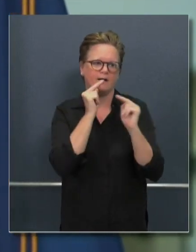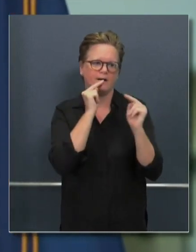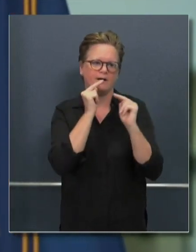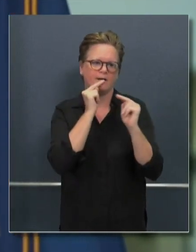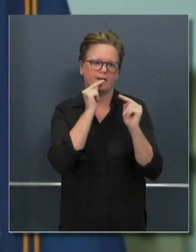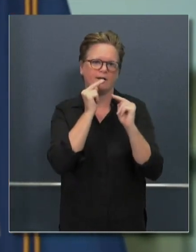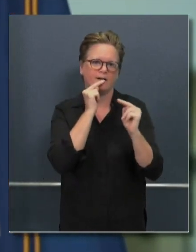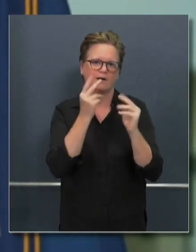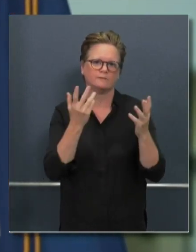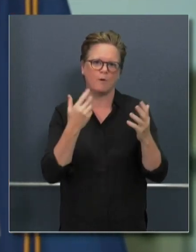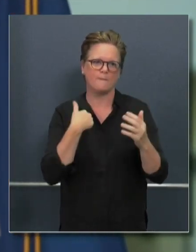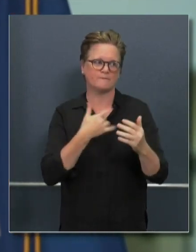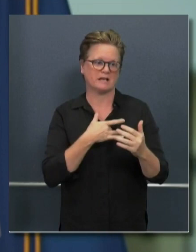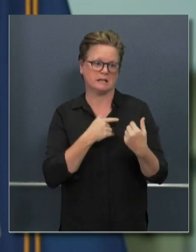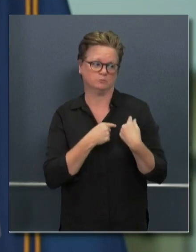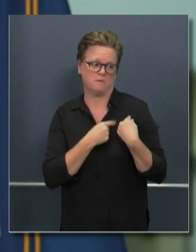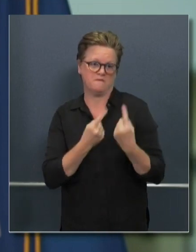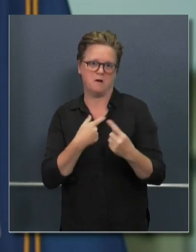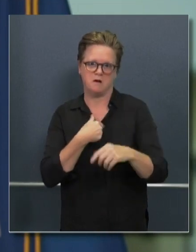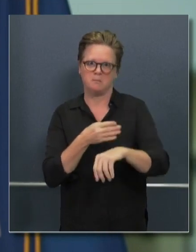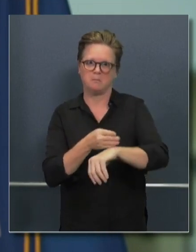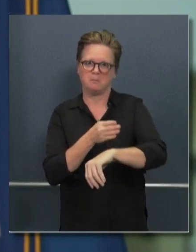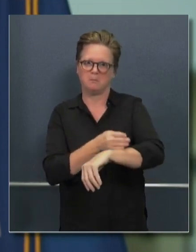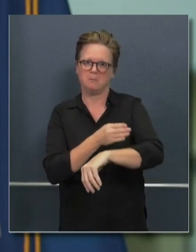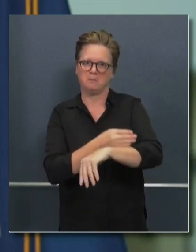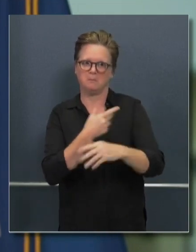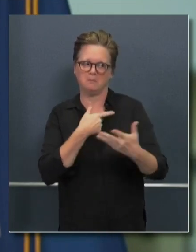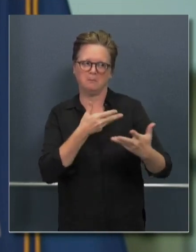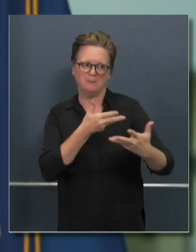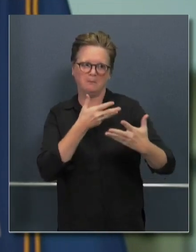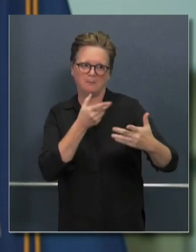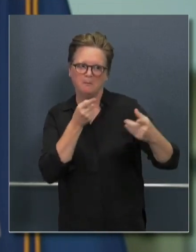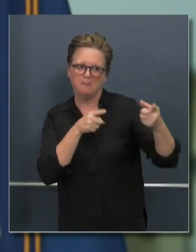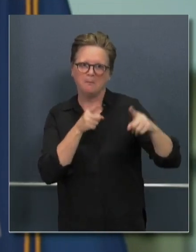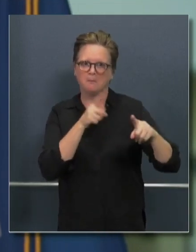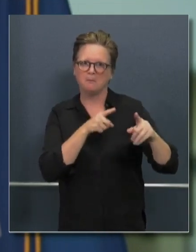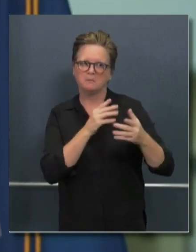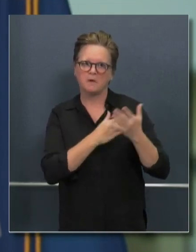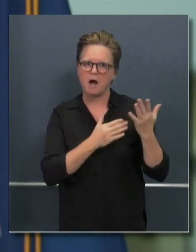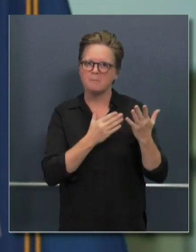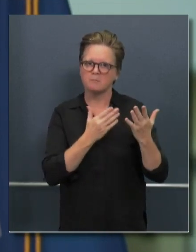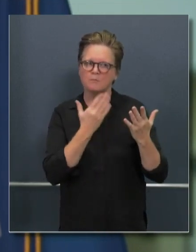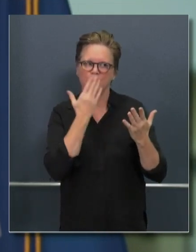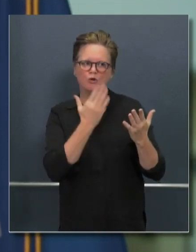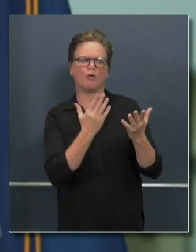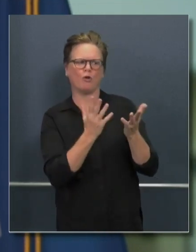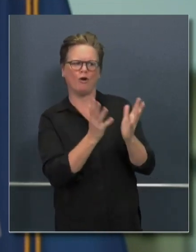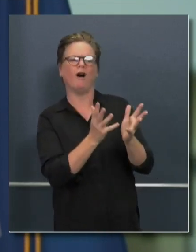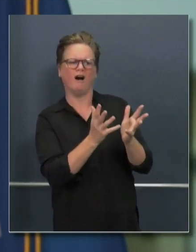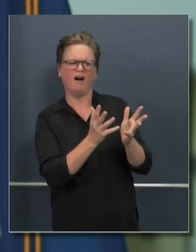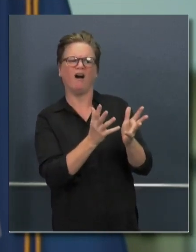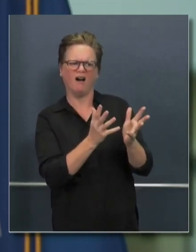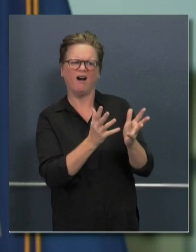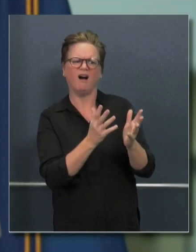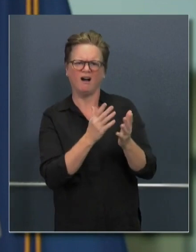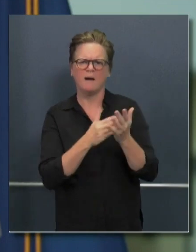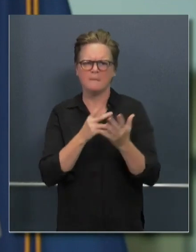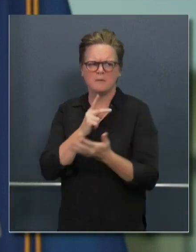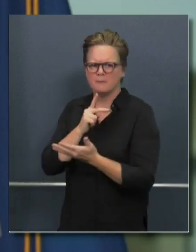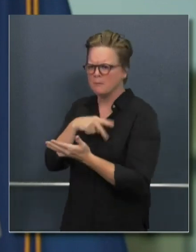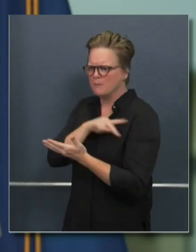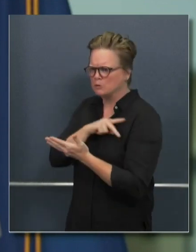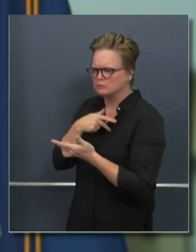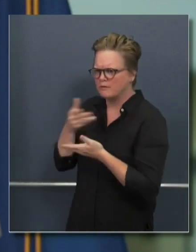very pleased at the conversations we've been having, both personal level, the staff level, over the course of the last number of